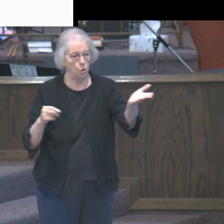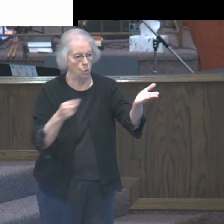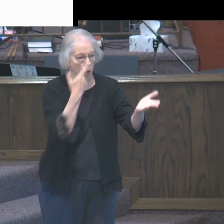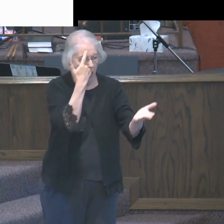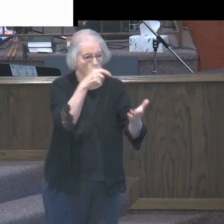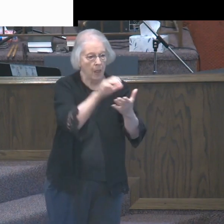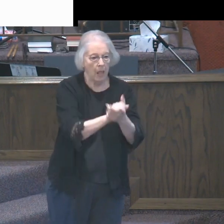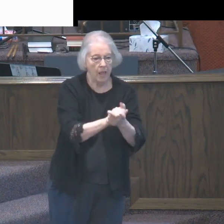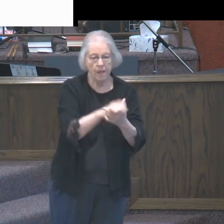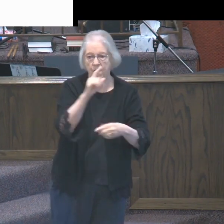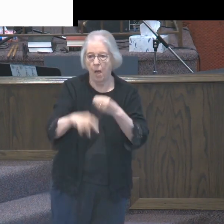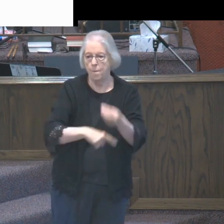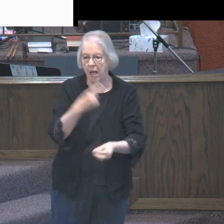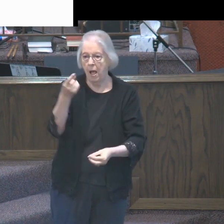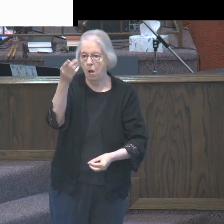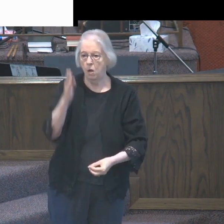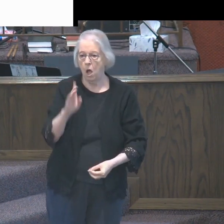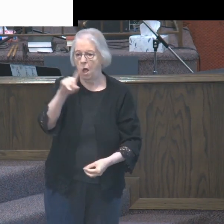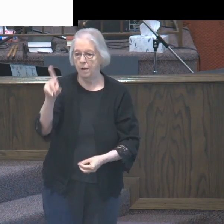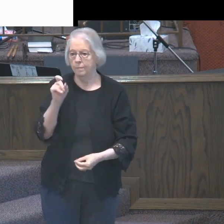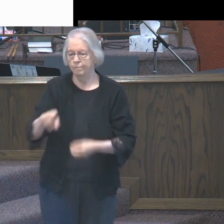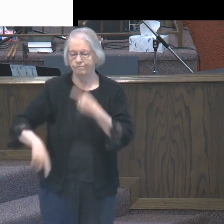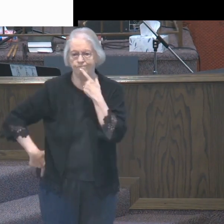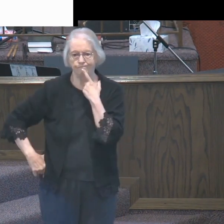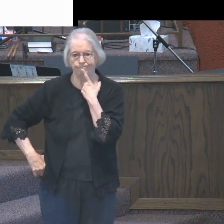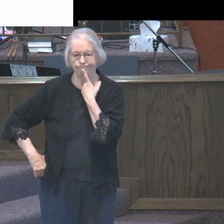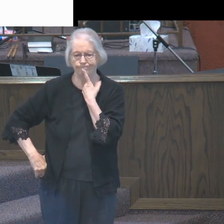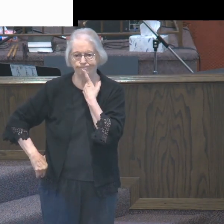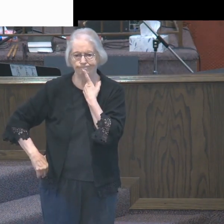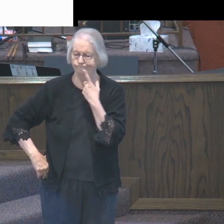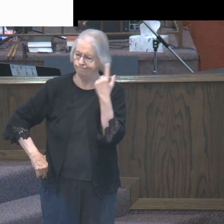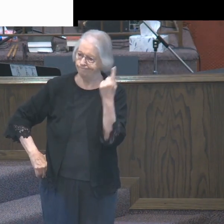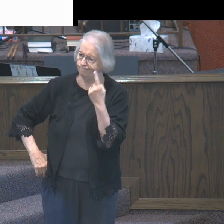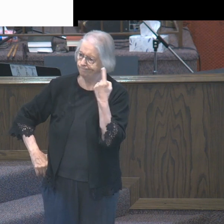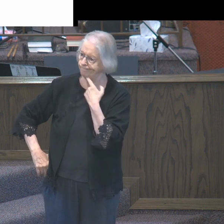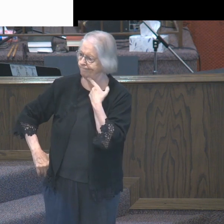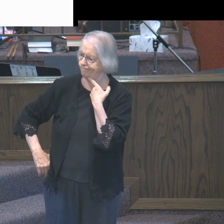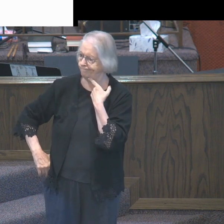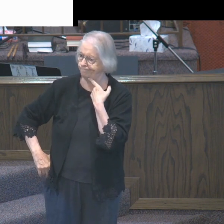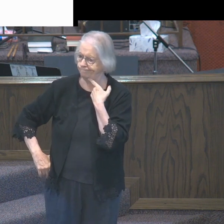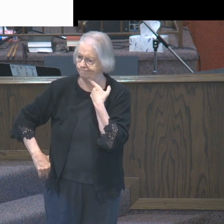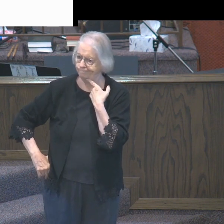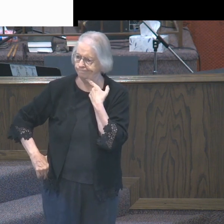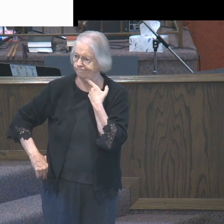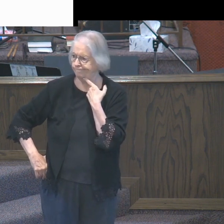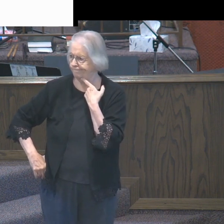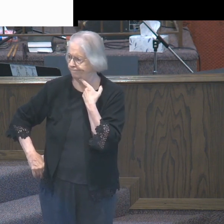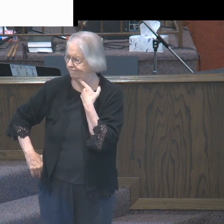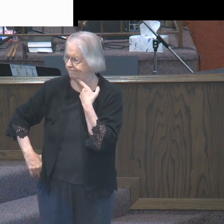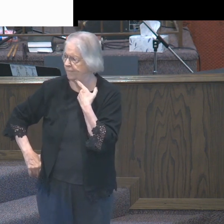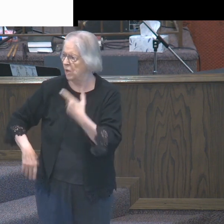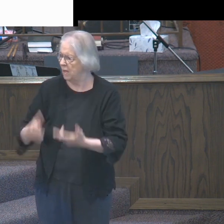And there are probably some very easy words that you could just recite about what